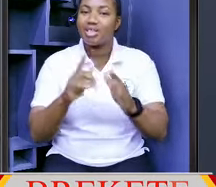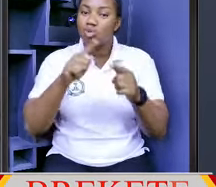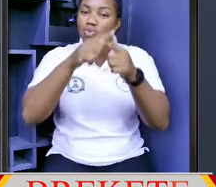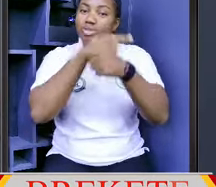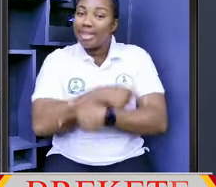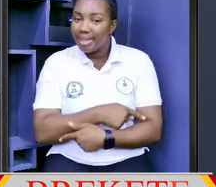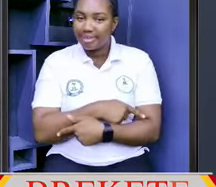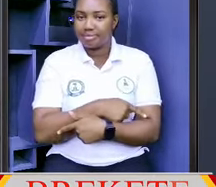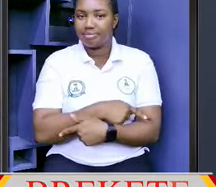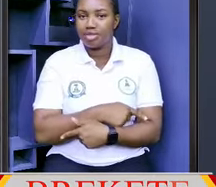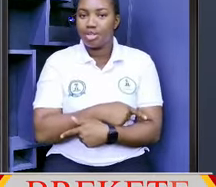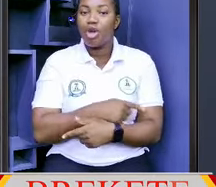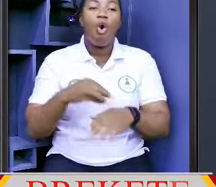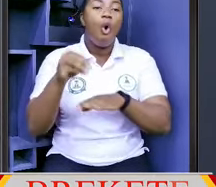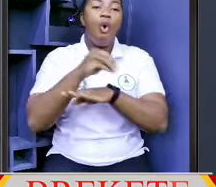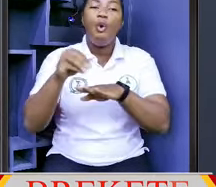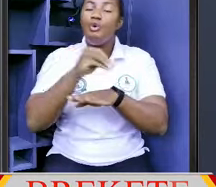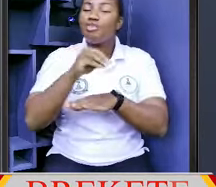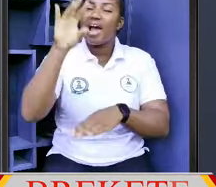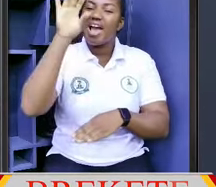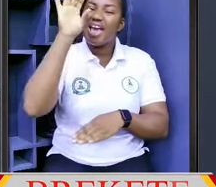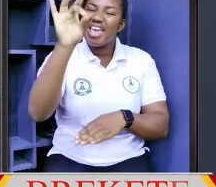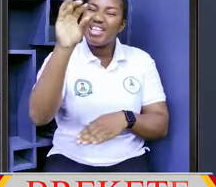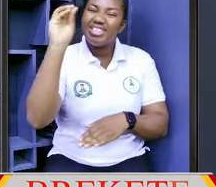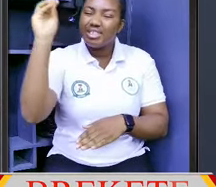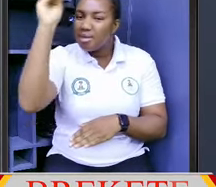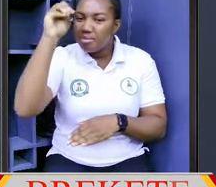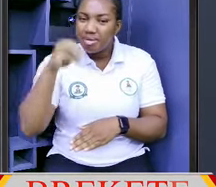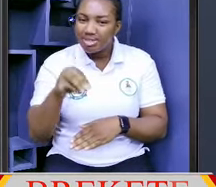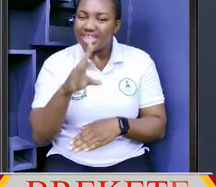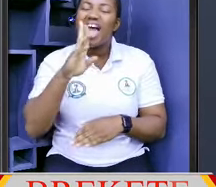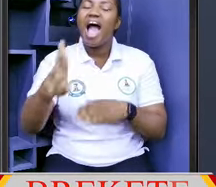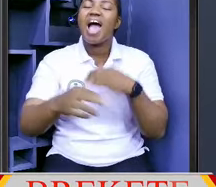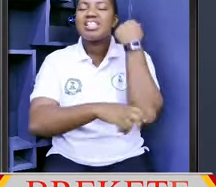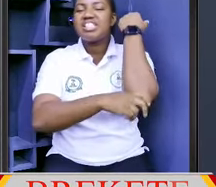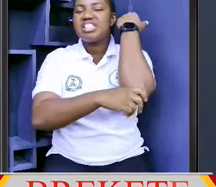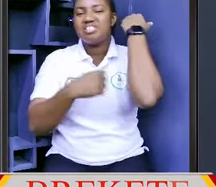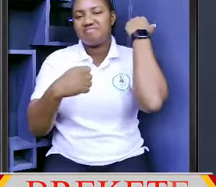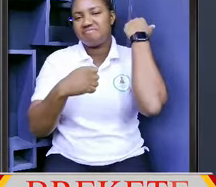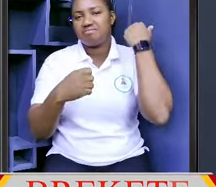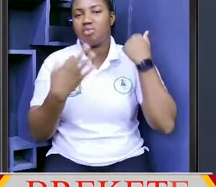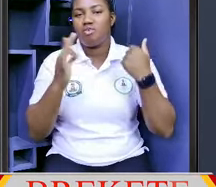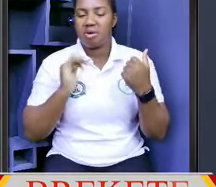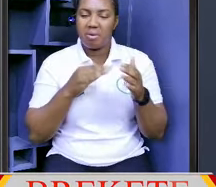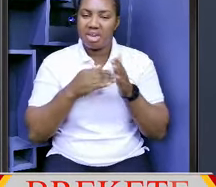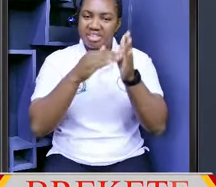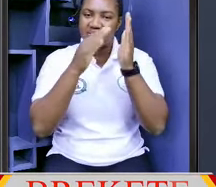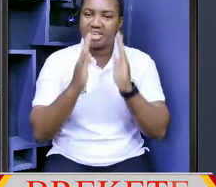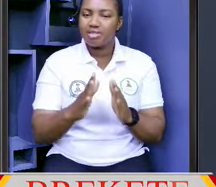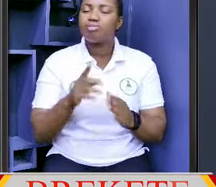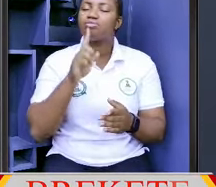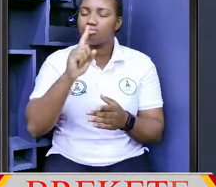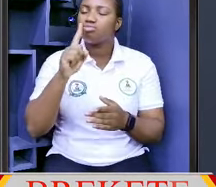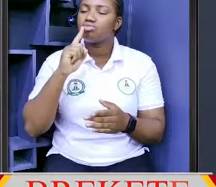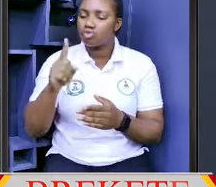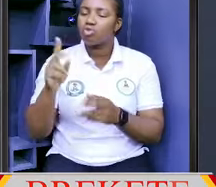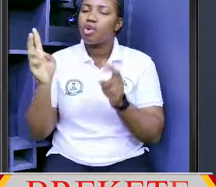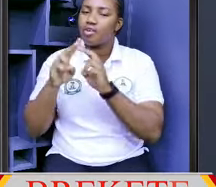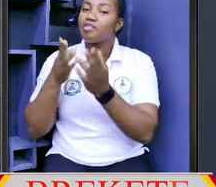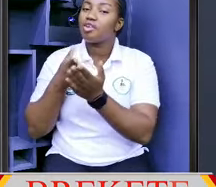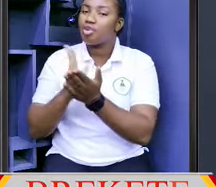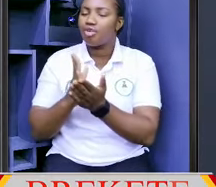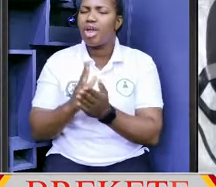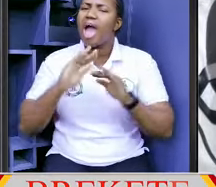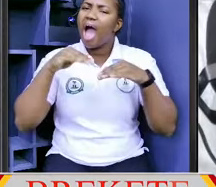Today, over 80% of our leaders are thieves. Very correct, my ordinary president. So, how you go